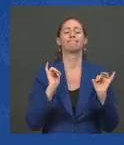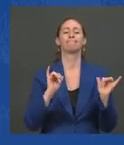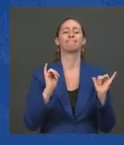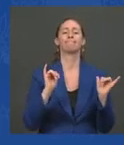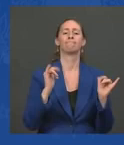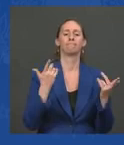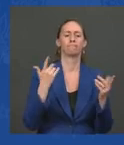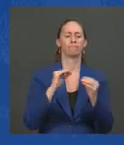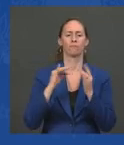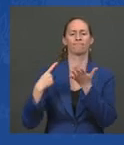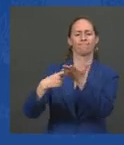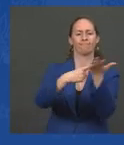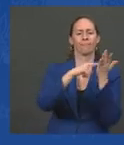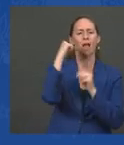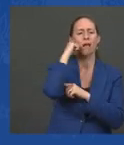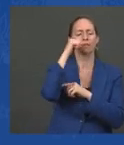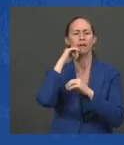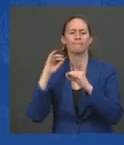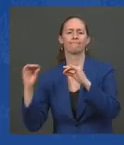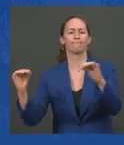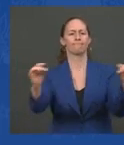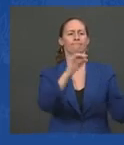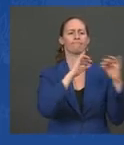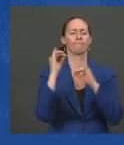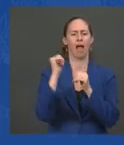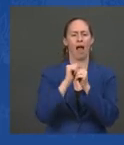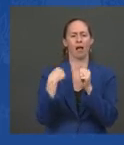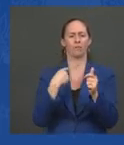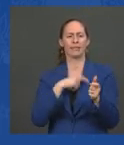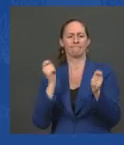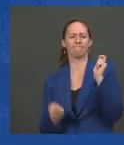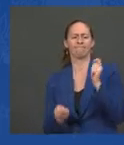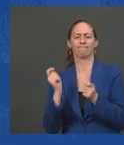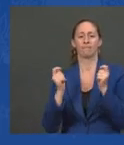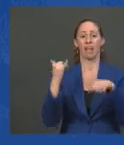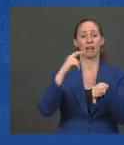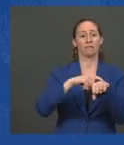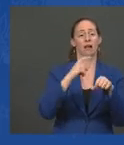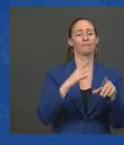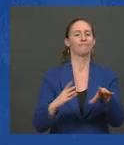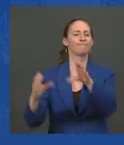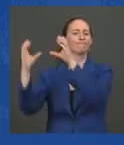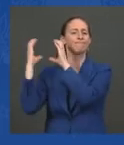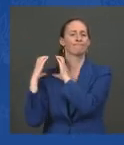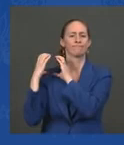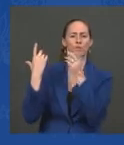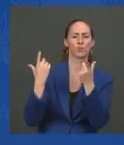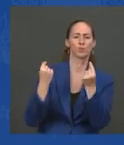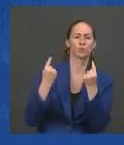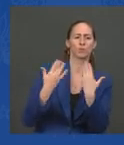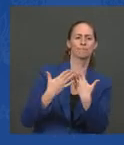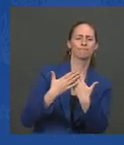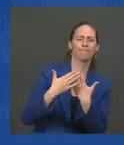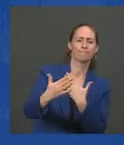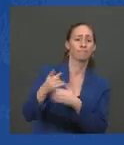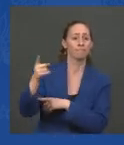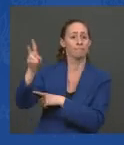days and that we must carry forward. Madam Vice President, Madam